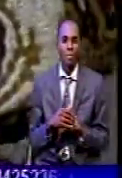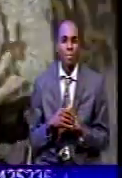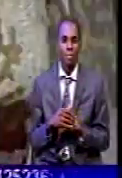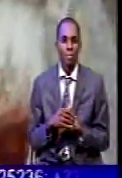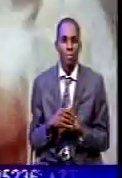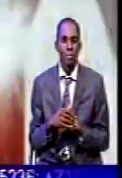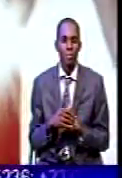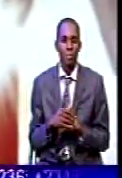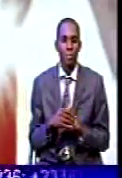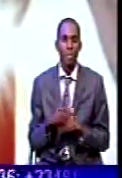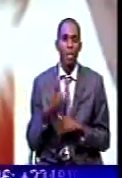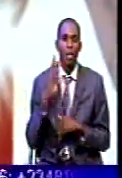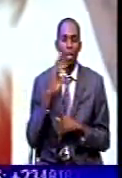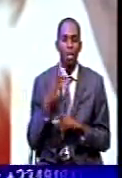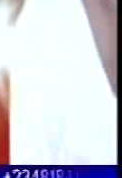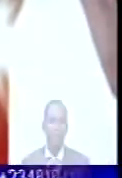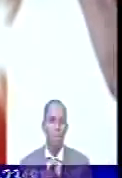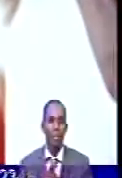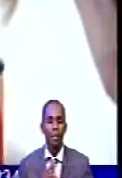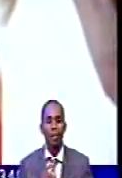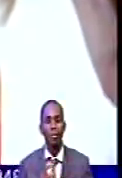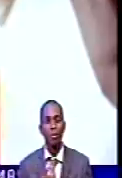your hands together now.